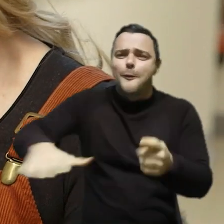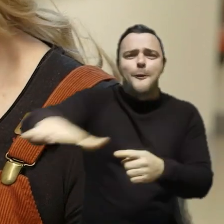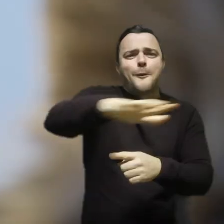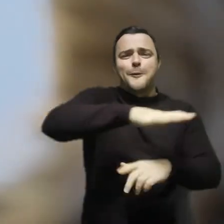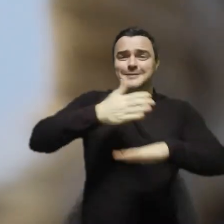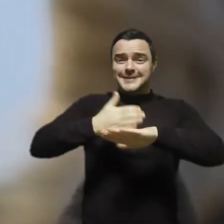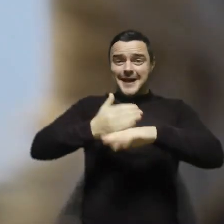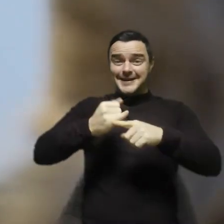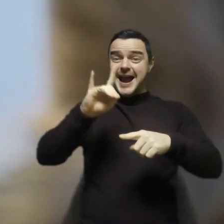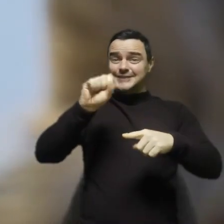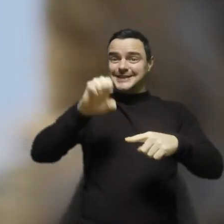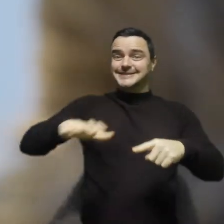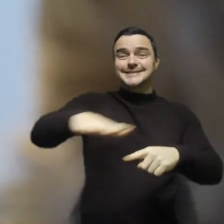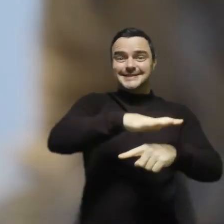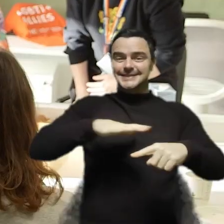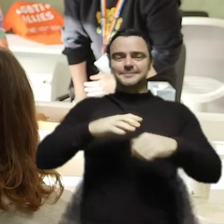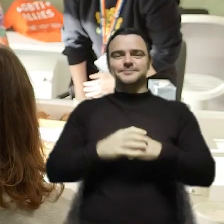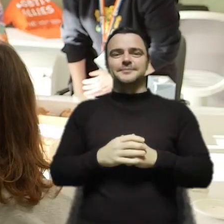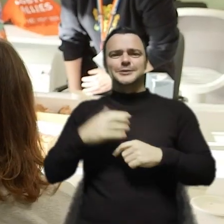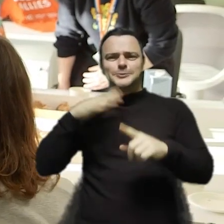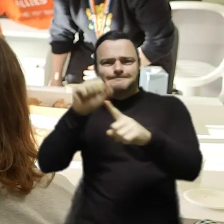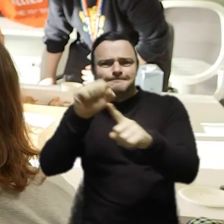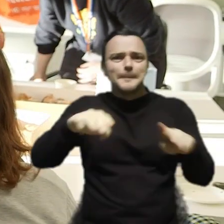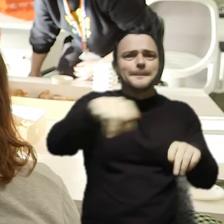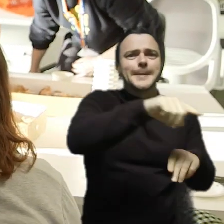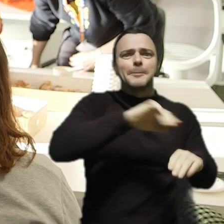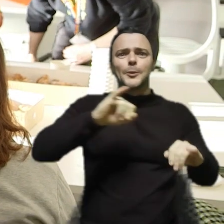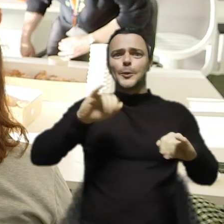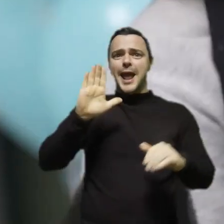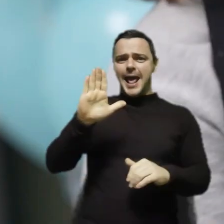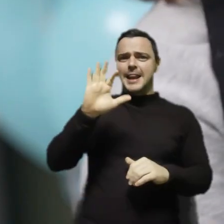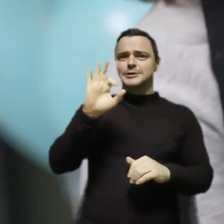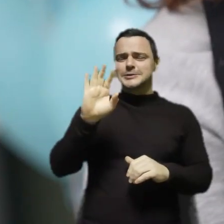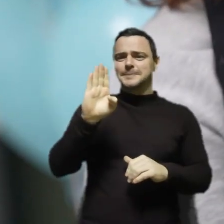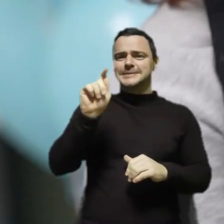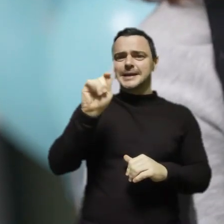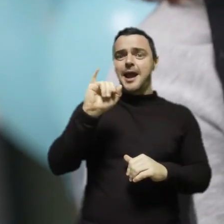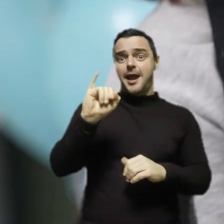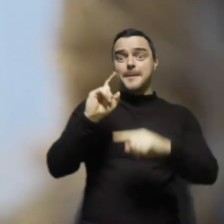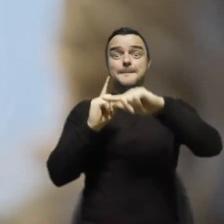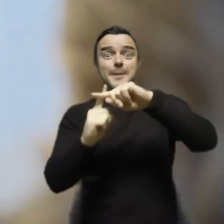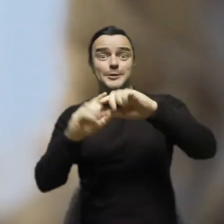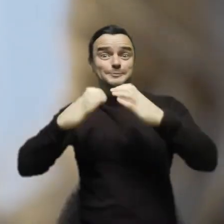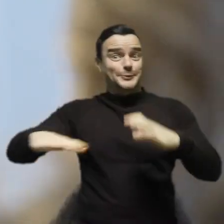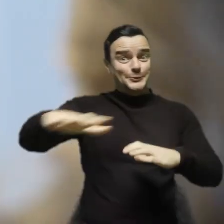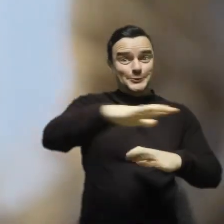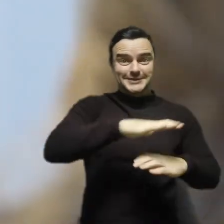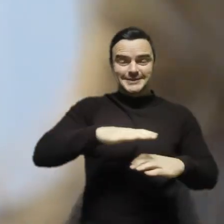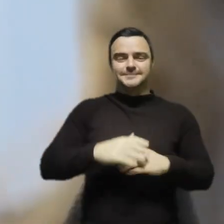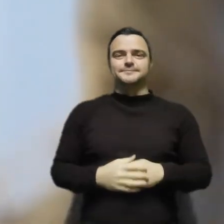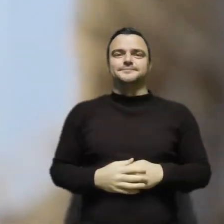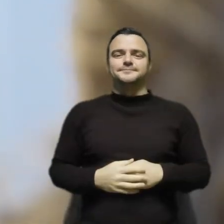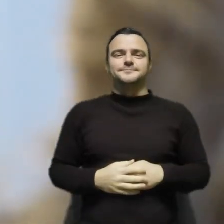of staff throughout the HSE who identify somewhere as members of the LGBTI